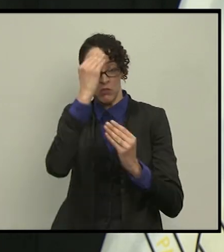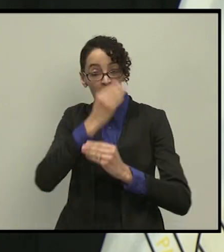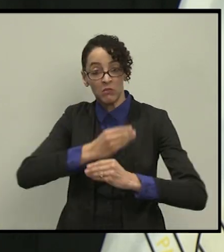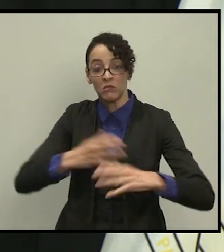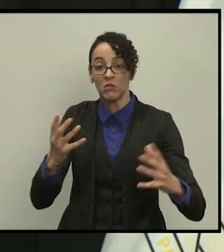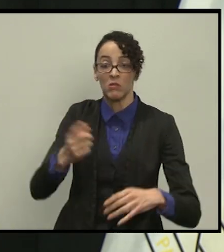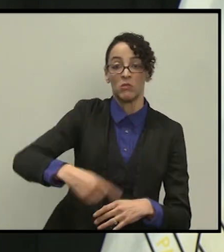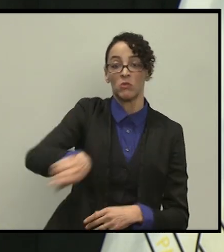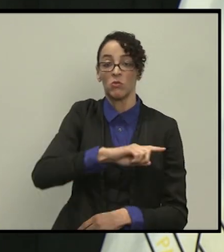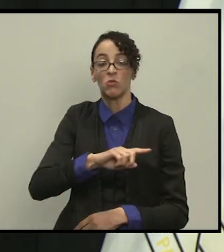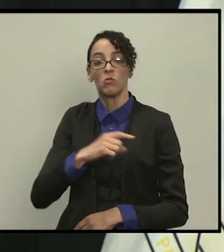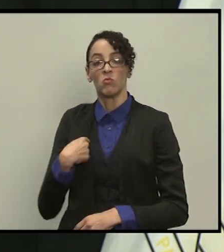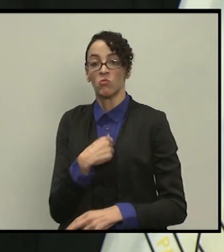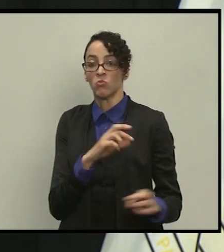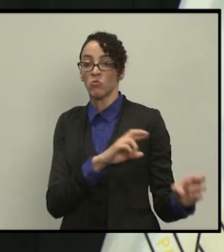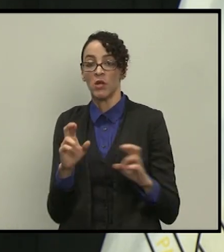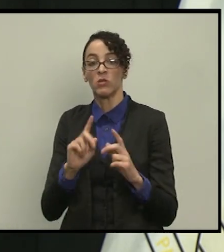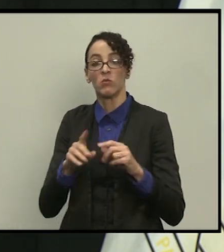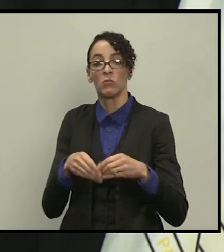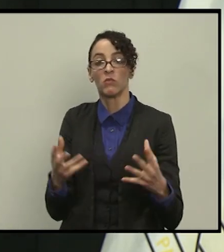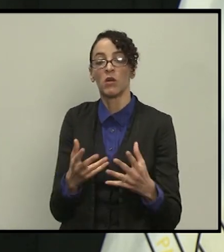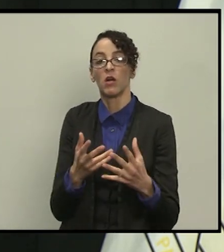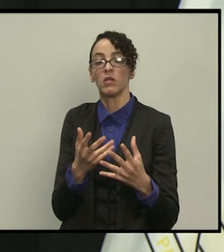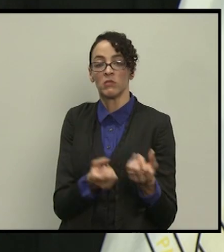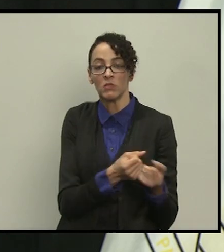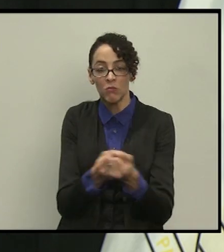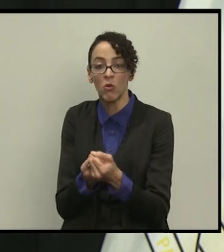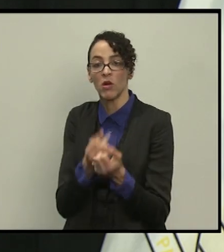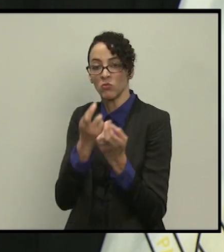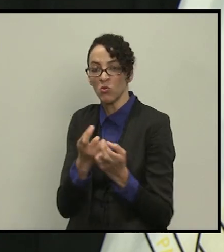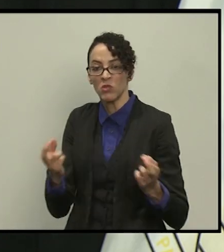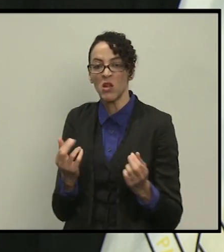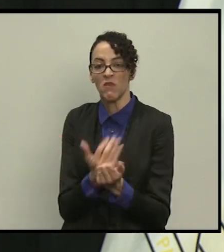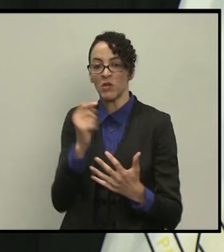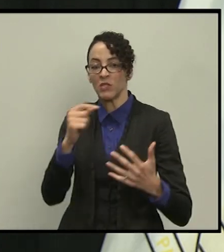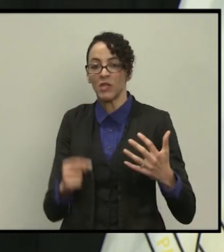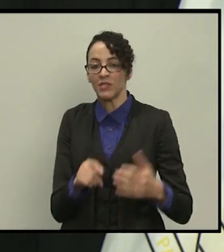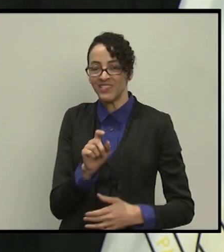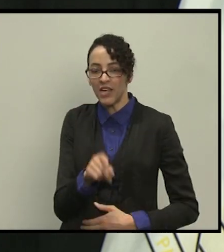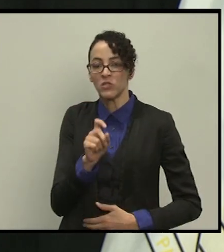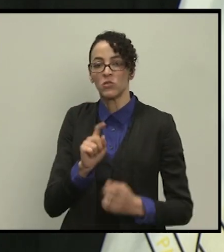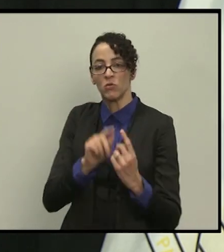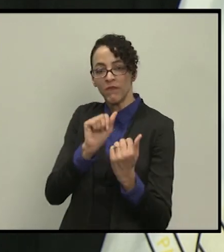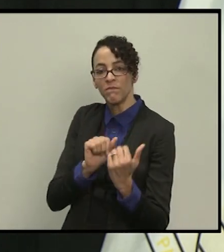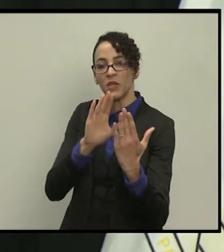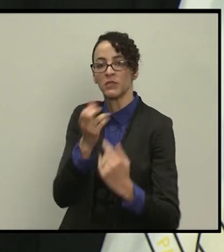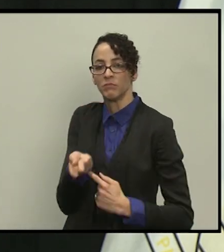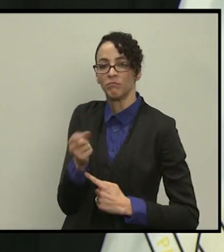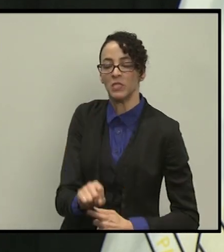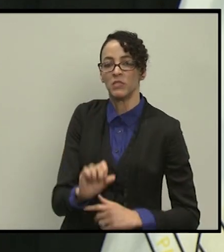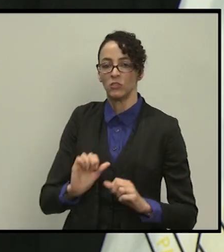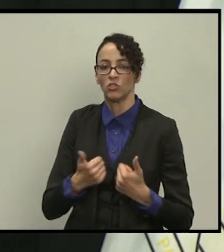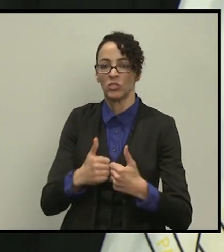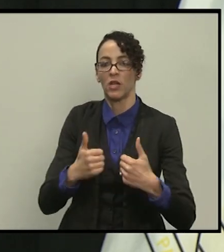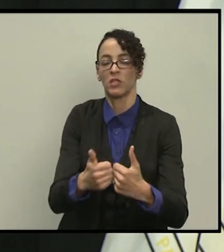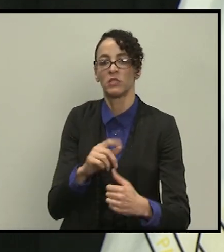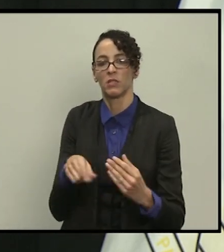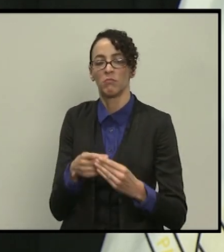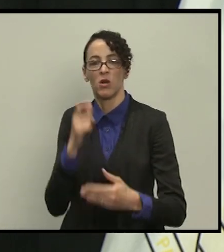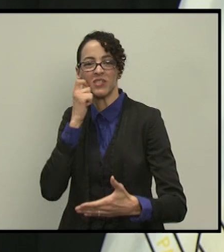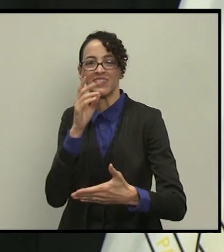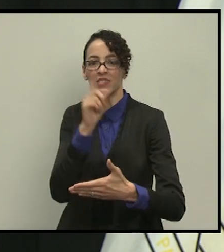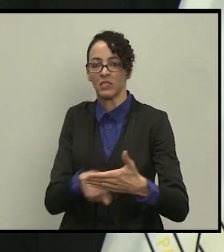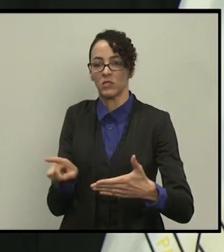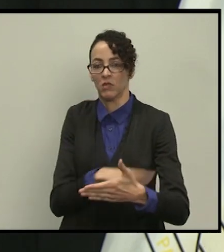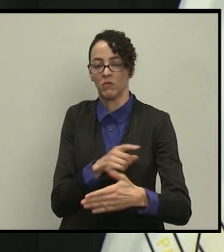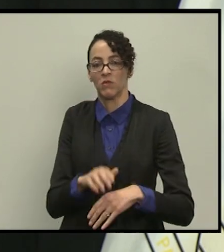necessary to deal with what we know continues to be challenges around discrimination. So it's not tolerated here in San